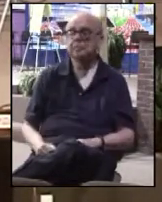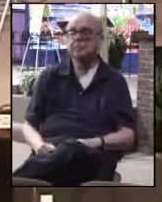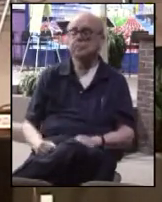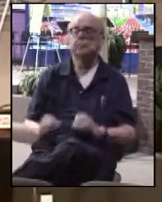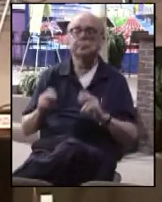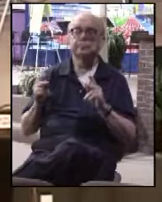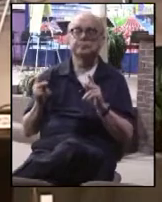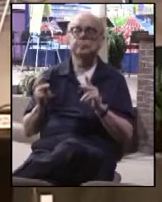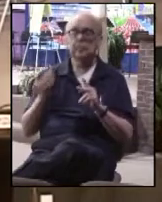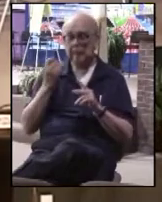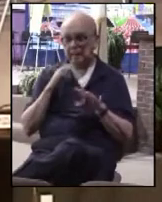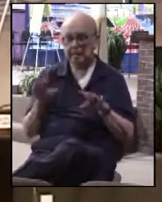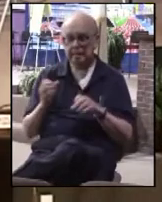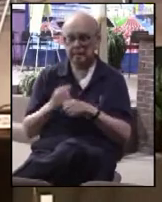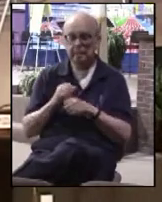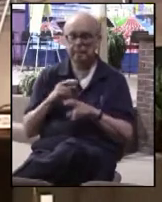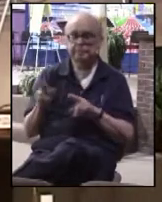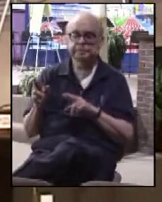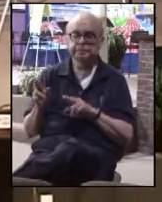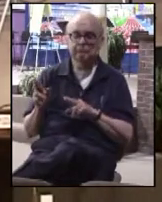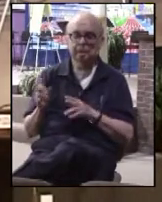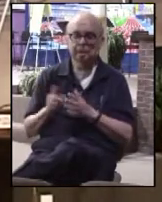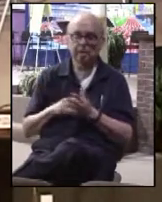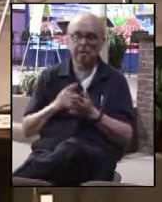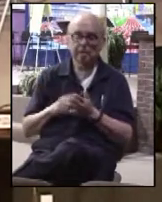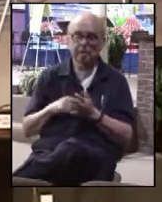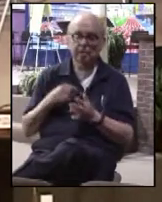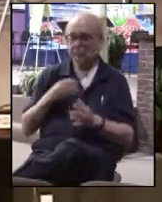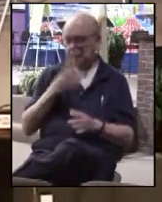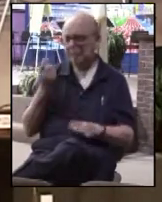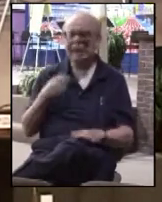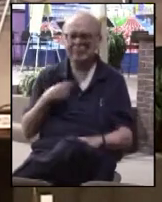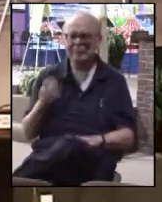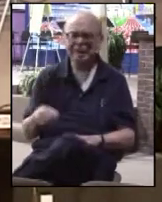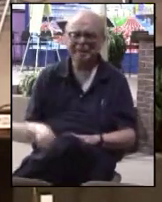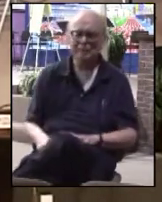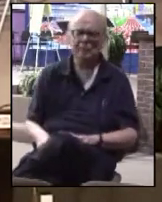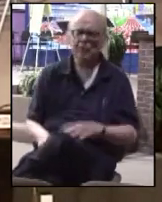okay if I don't have the coffee ready every once in while she'll yell you know